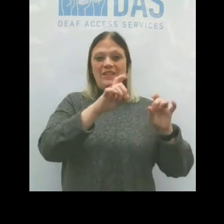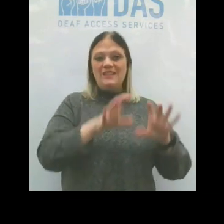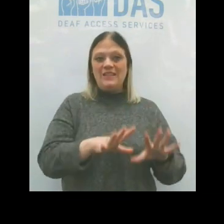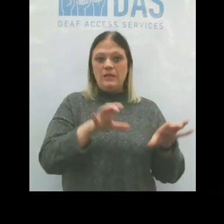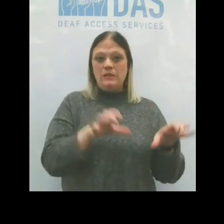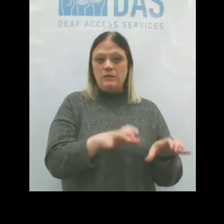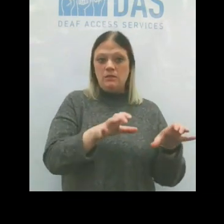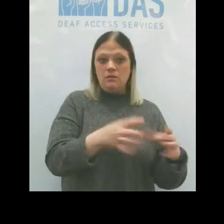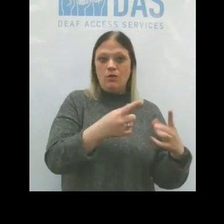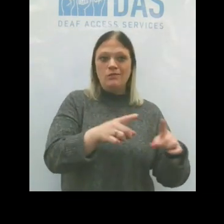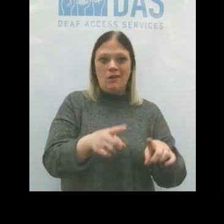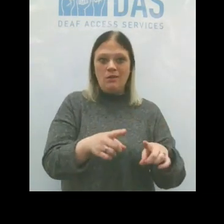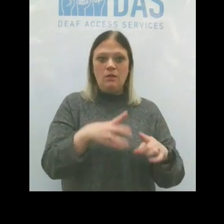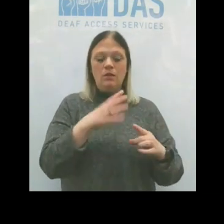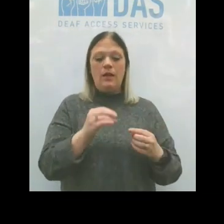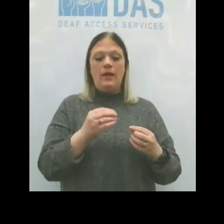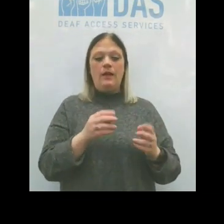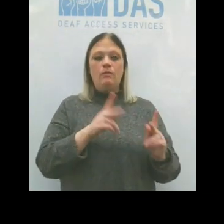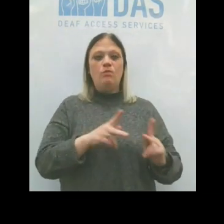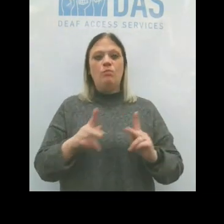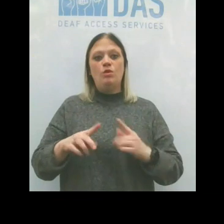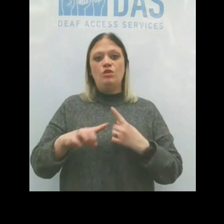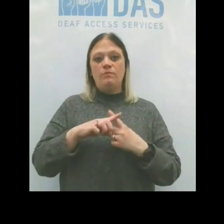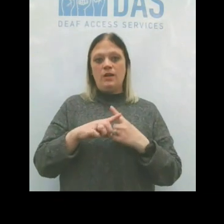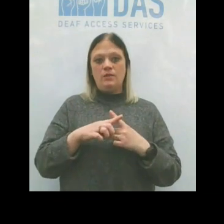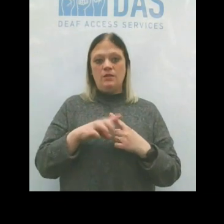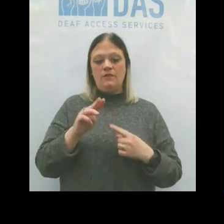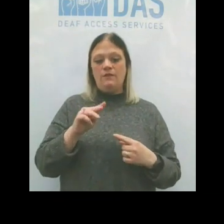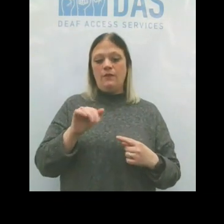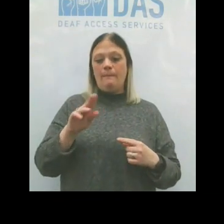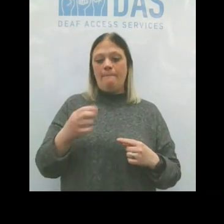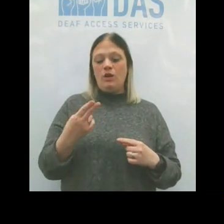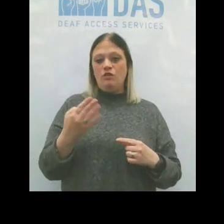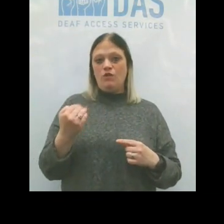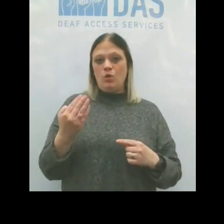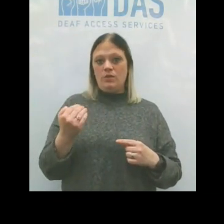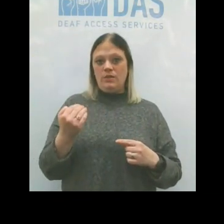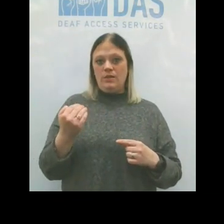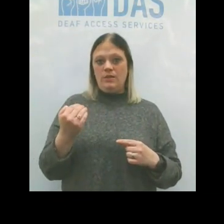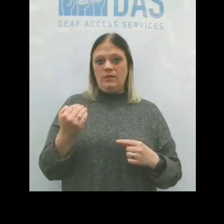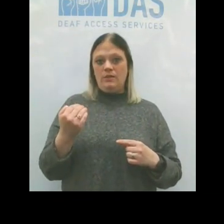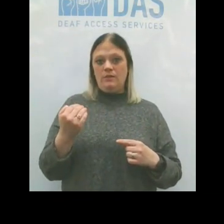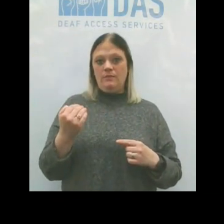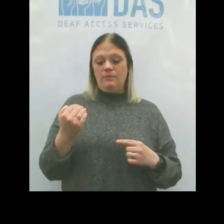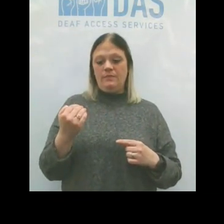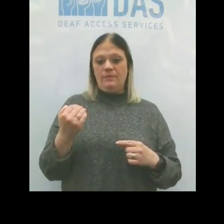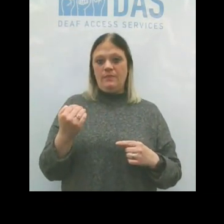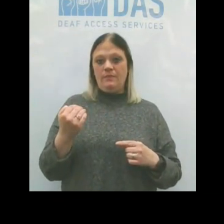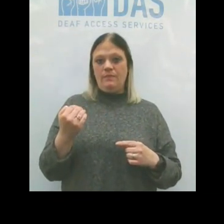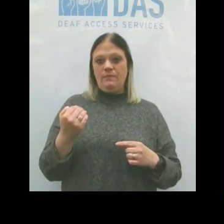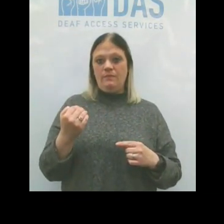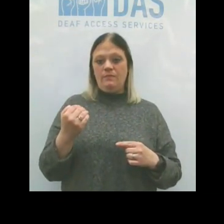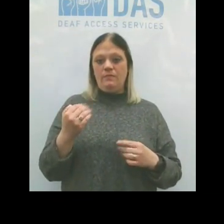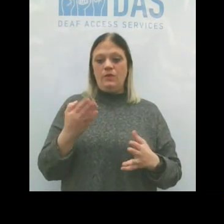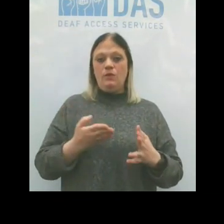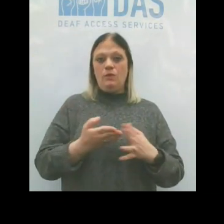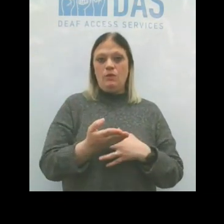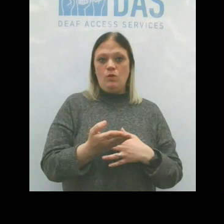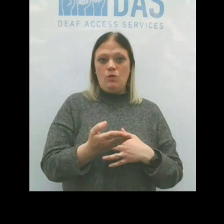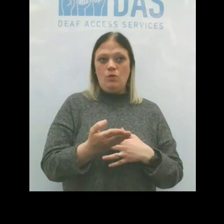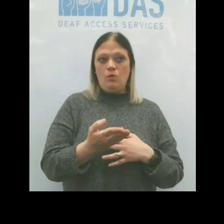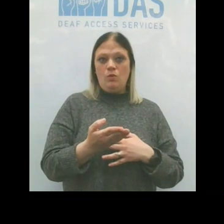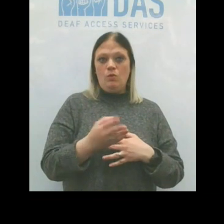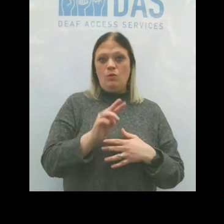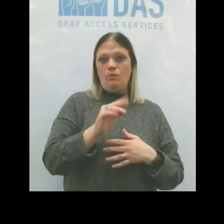proportion of those that were positive, starting from March 14th on the left all the way through last week, May 9th